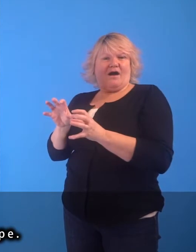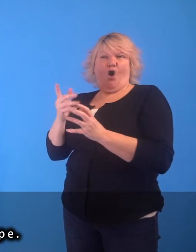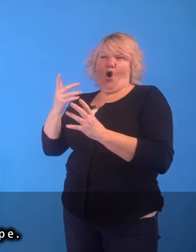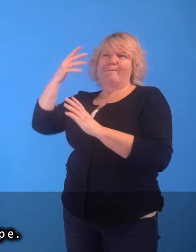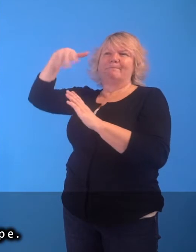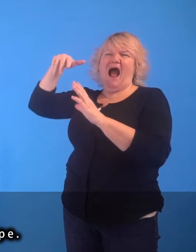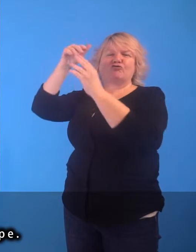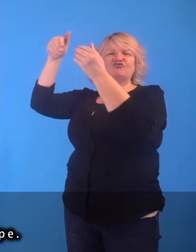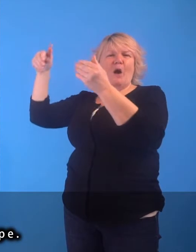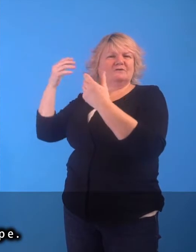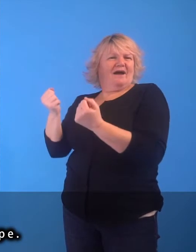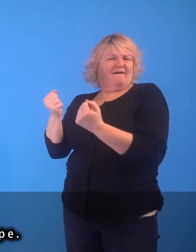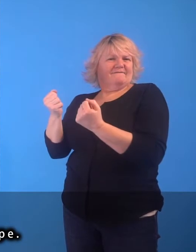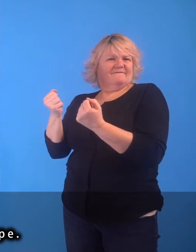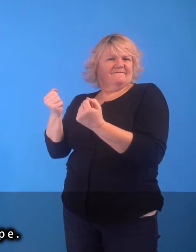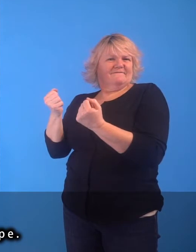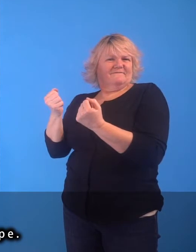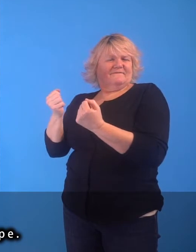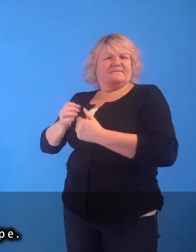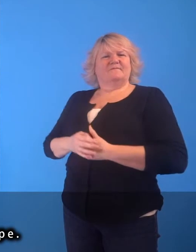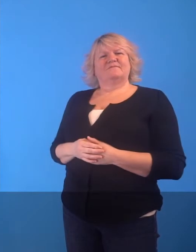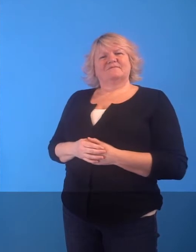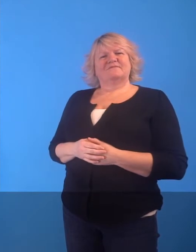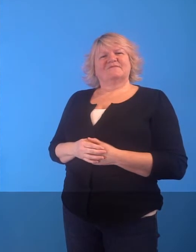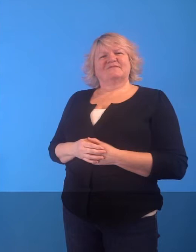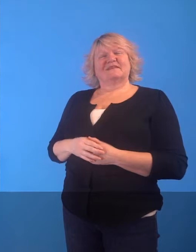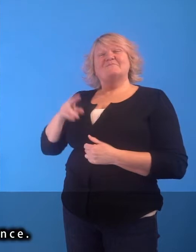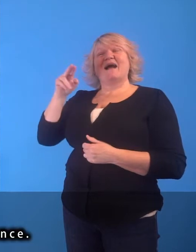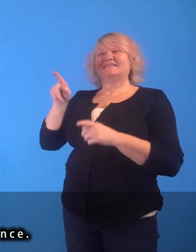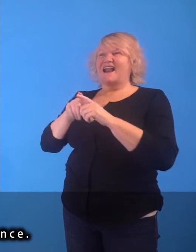a floral background or landscape.